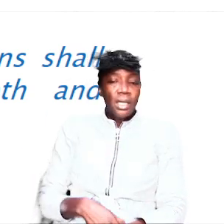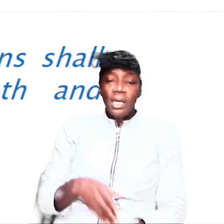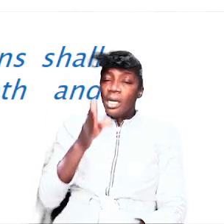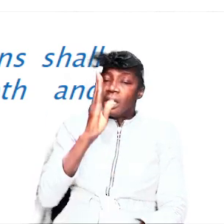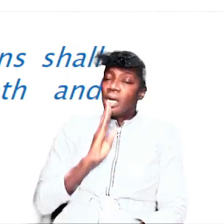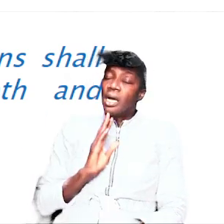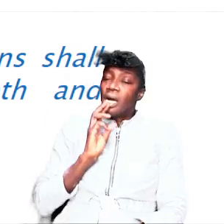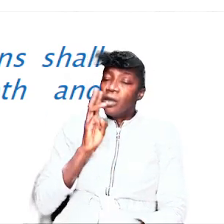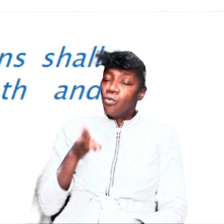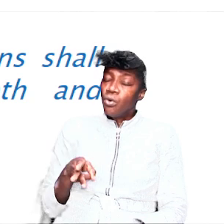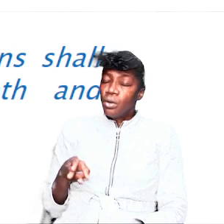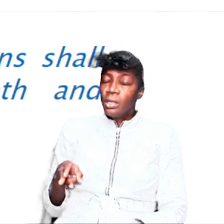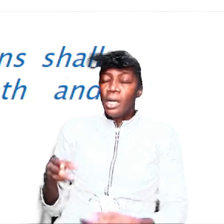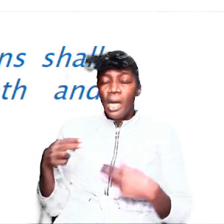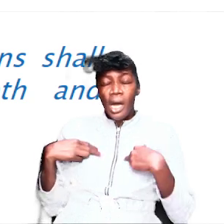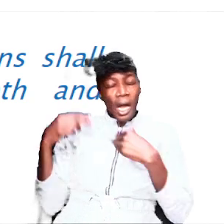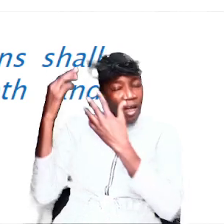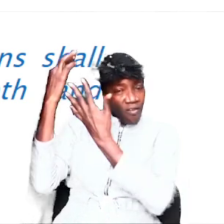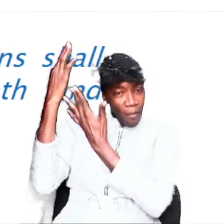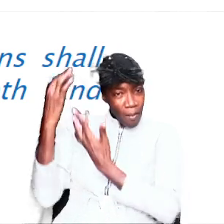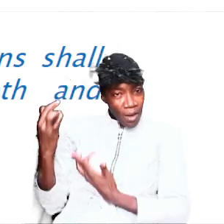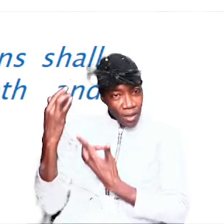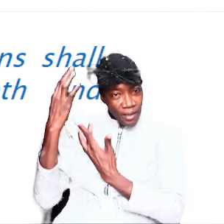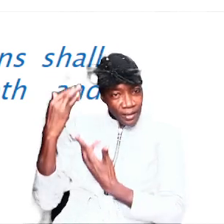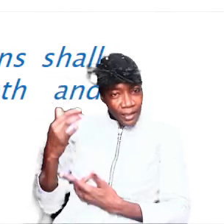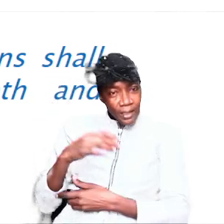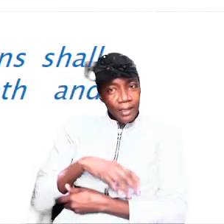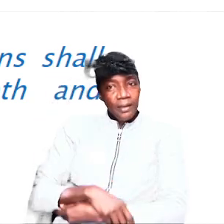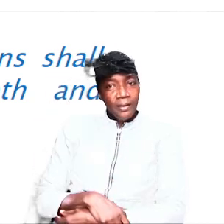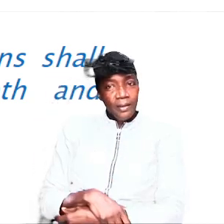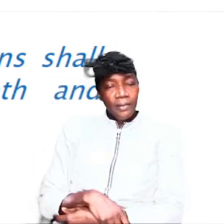God would have had mercy on him.